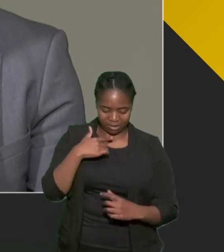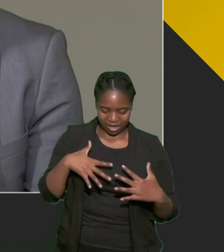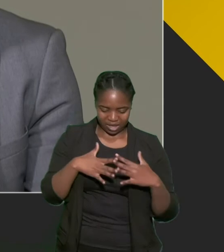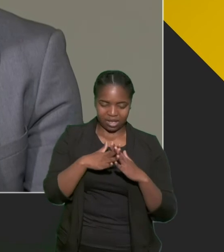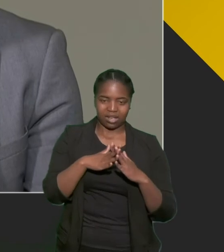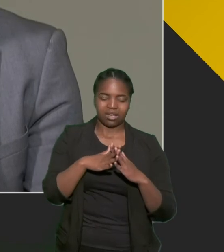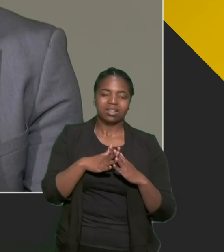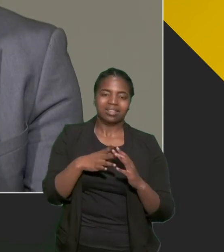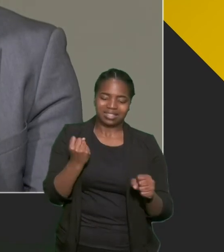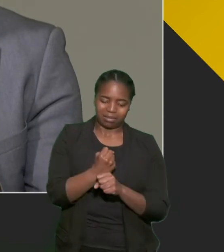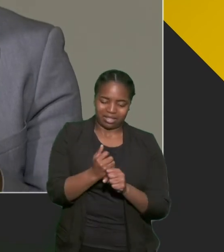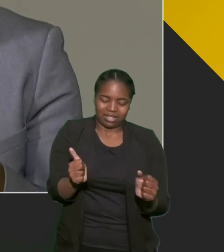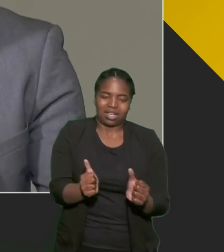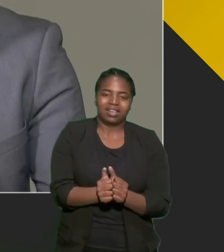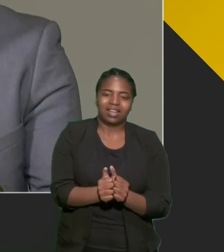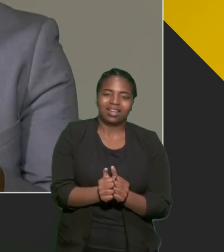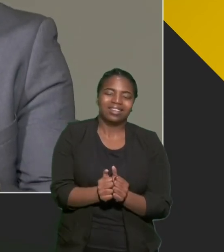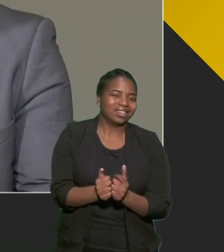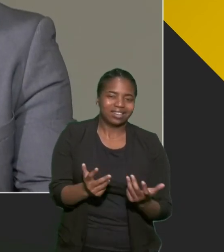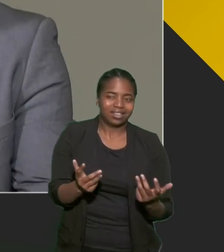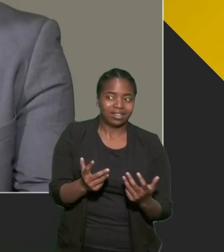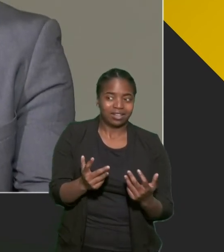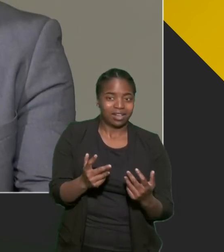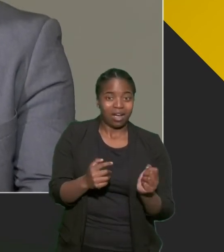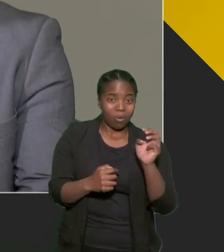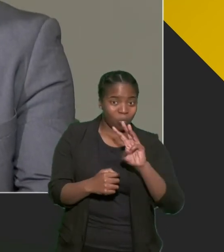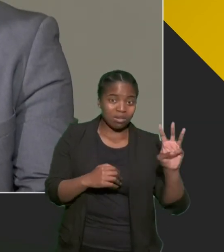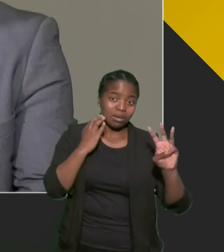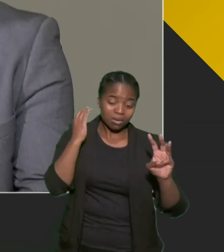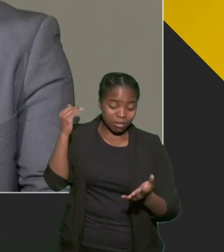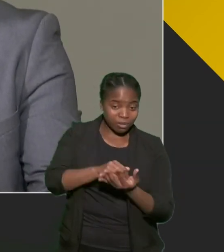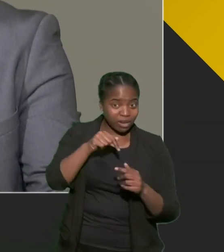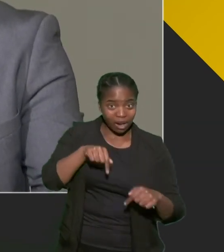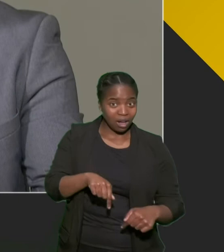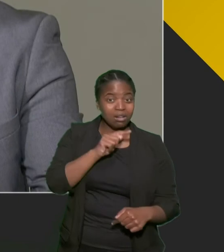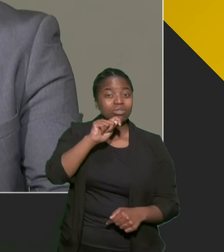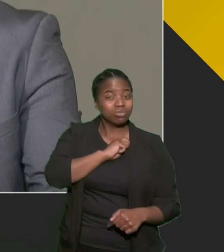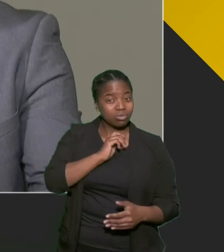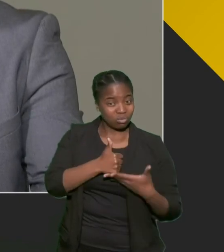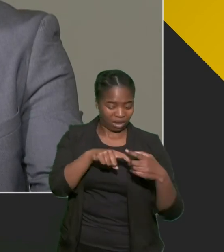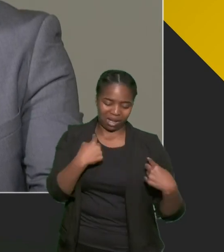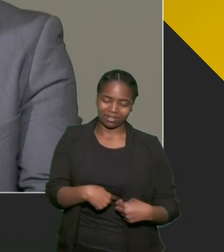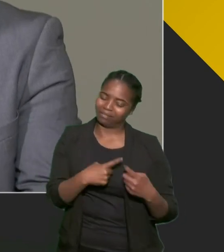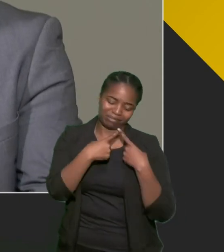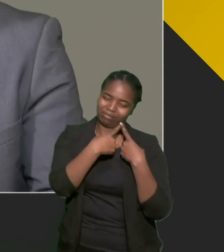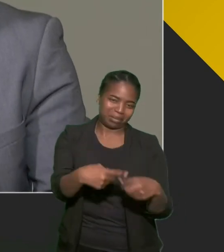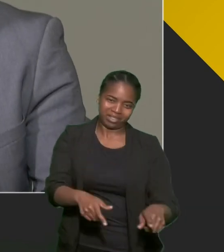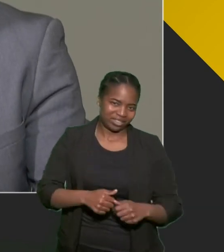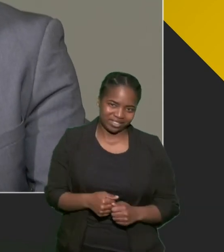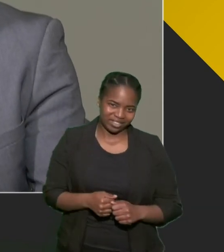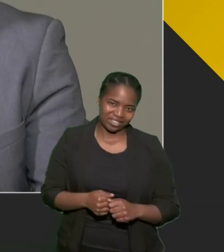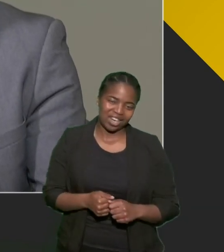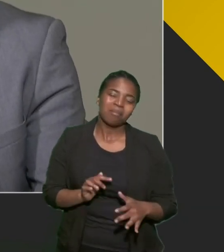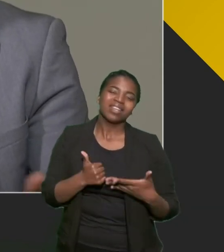and unite and go to the geopolitical space bargaining table with one voice, demanding what is